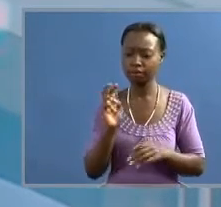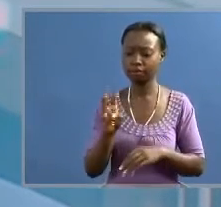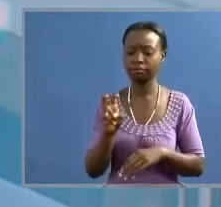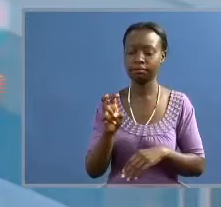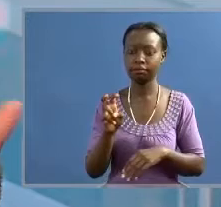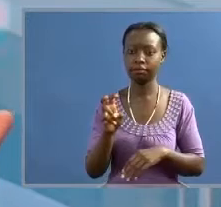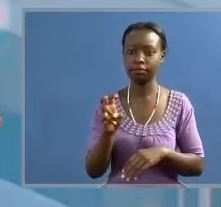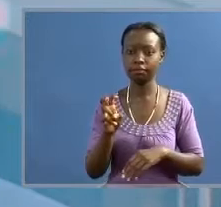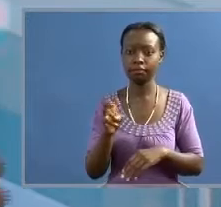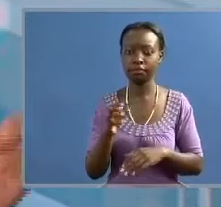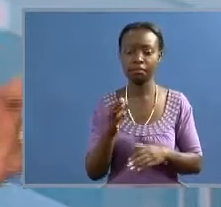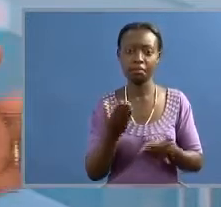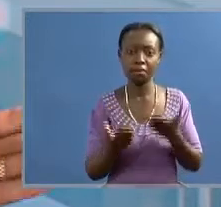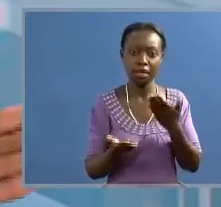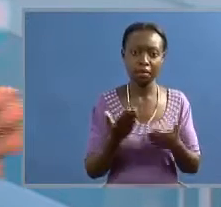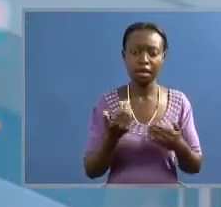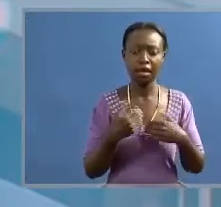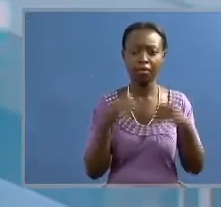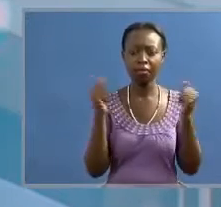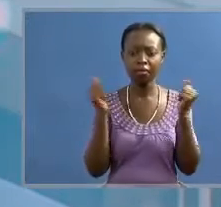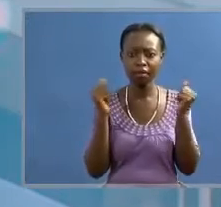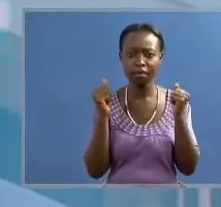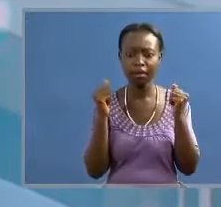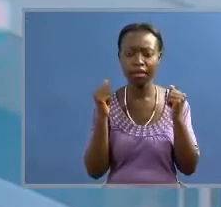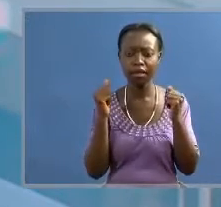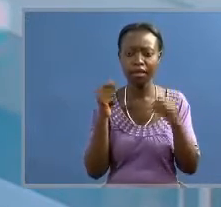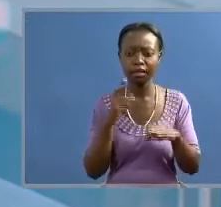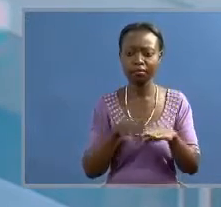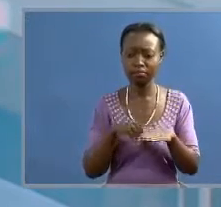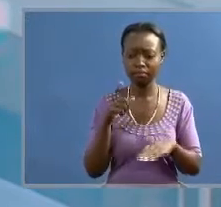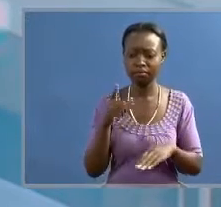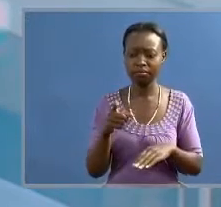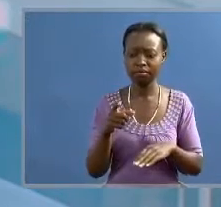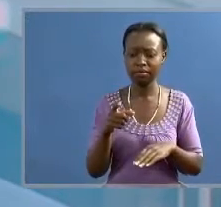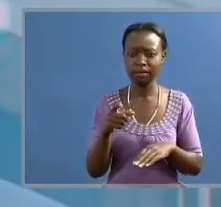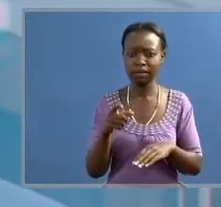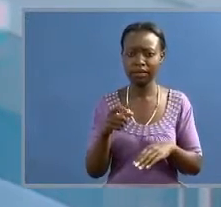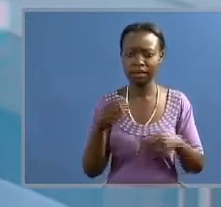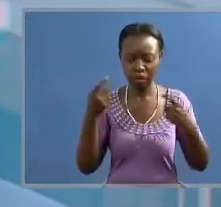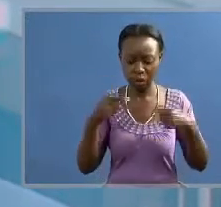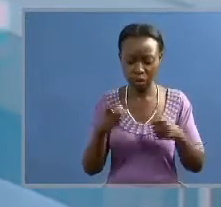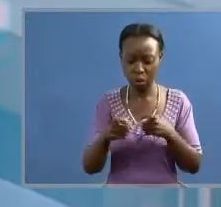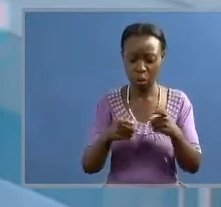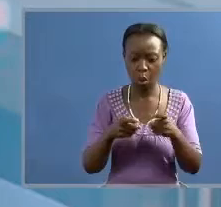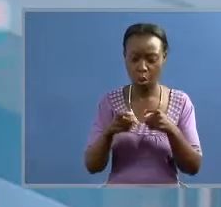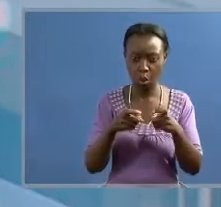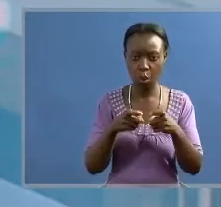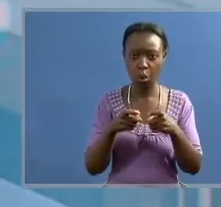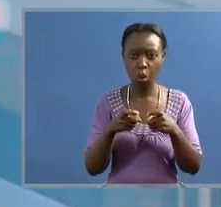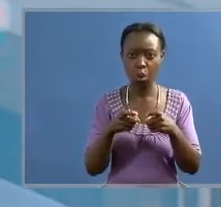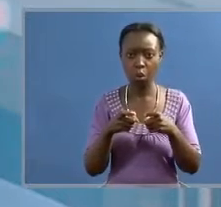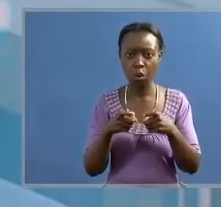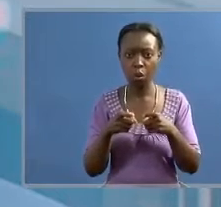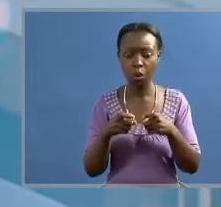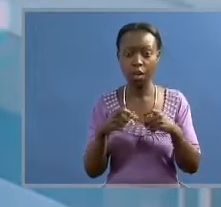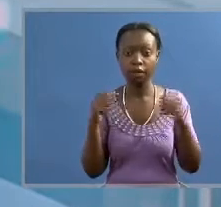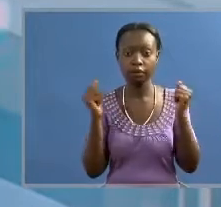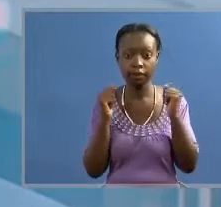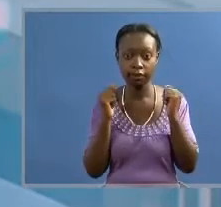somebody has fever. So in the period, you are managing the fever. Right. Or they have an